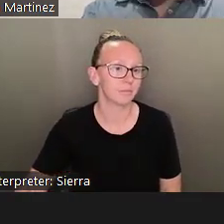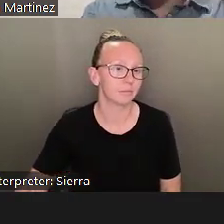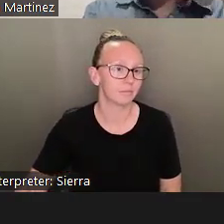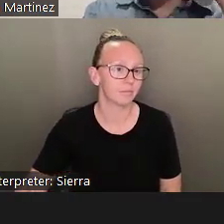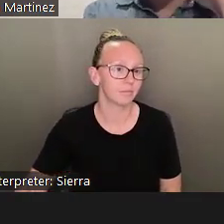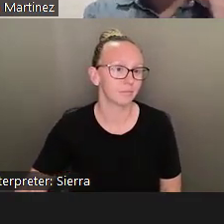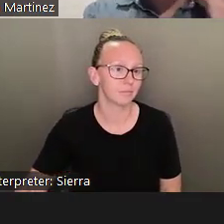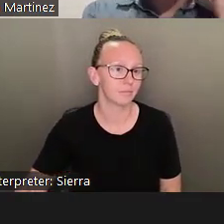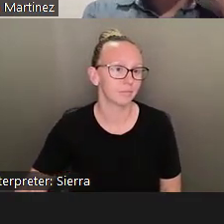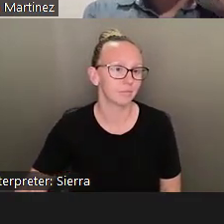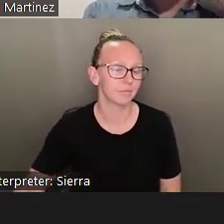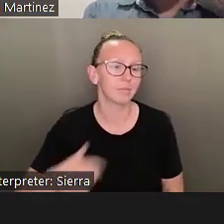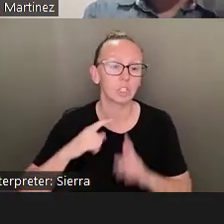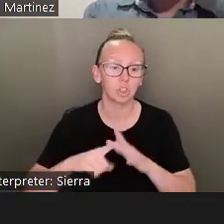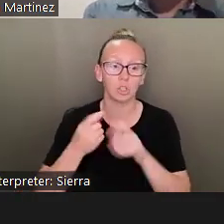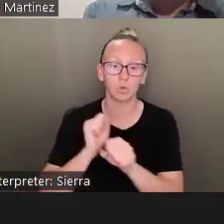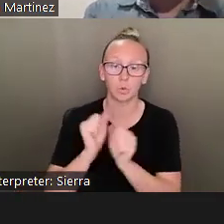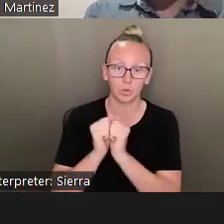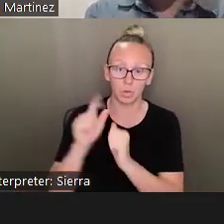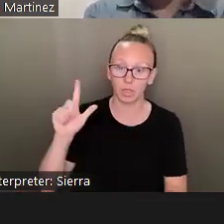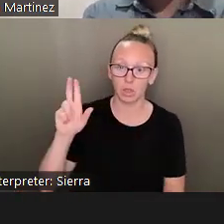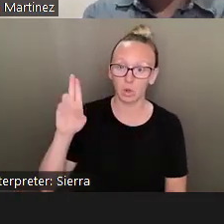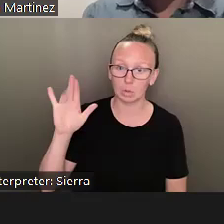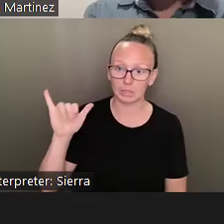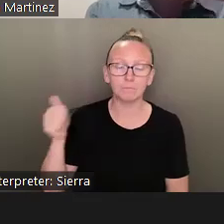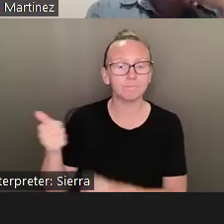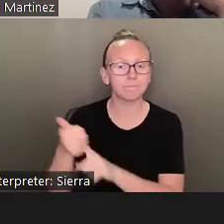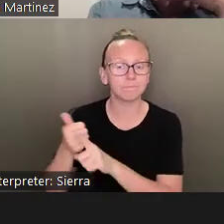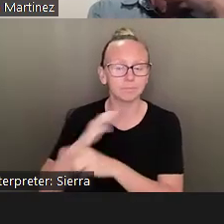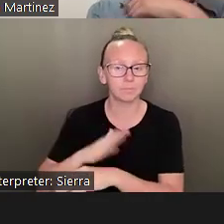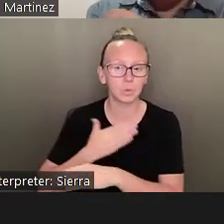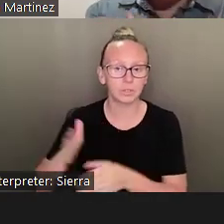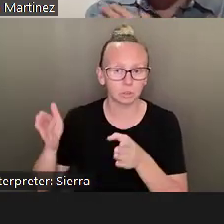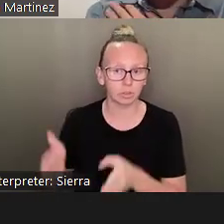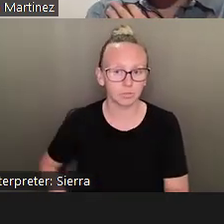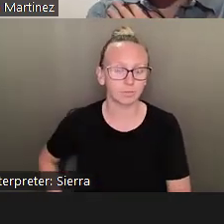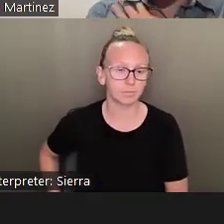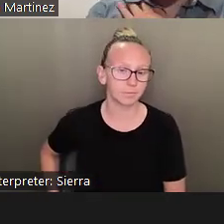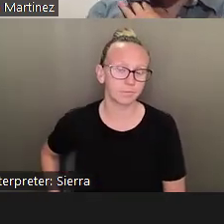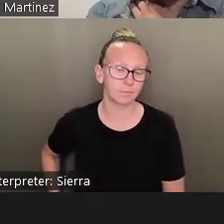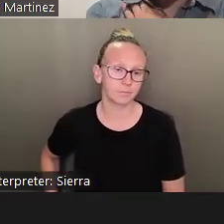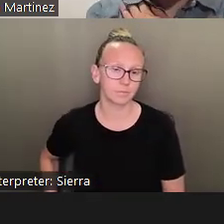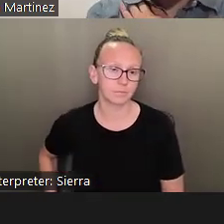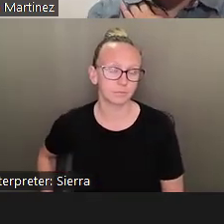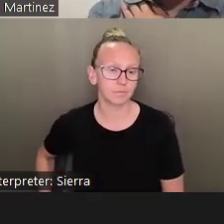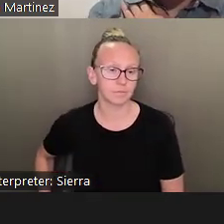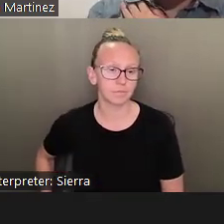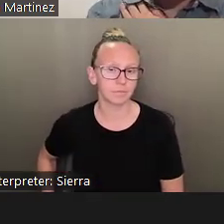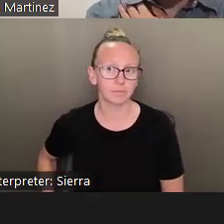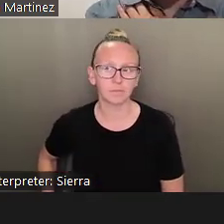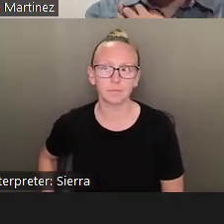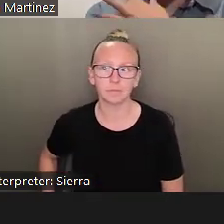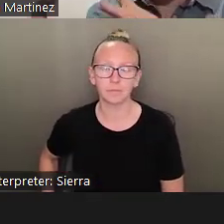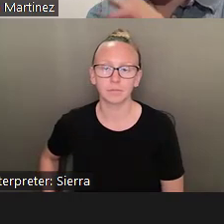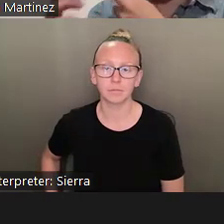But I started working with Lucy, who's a musician, and I realized that